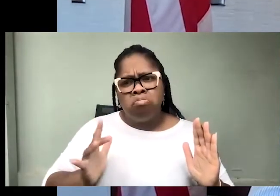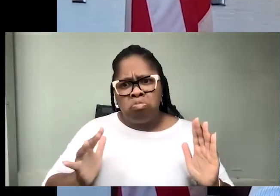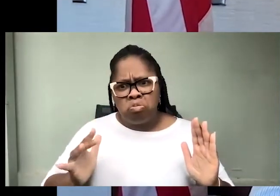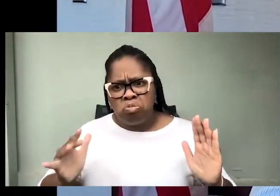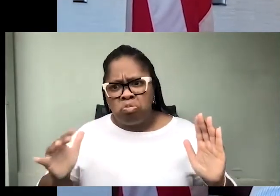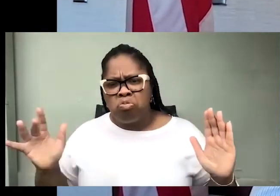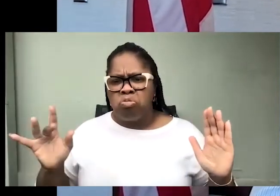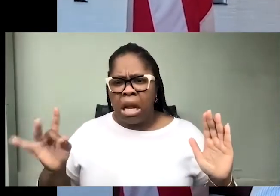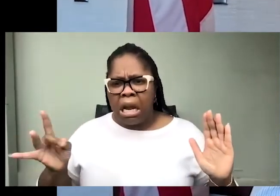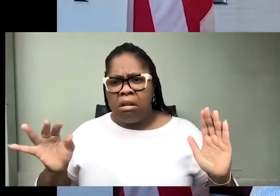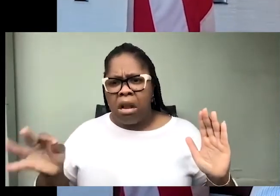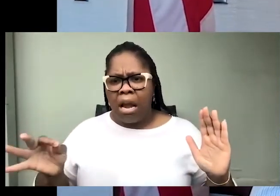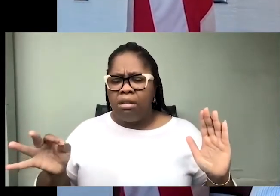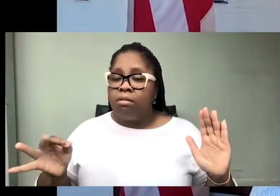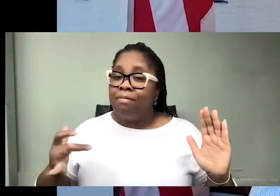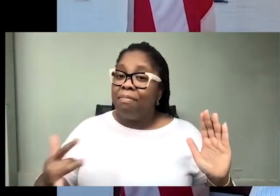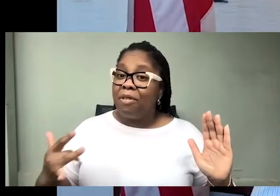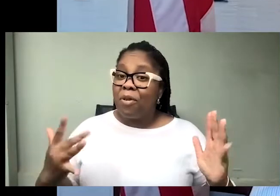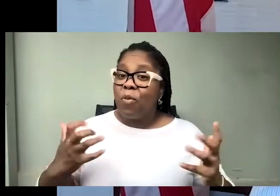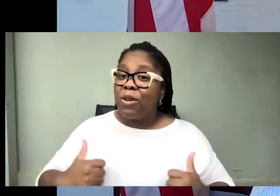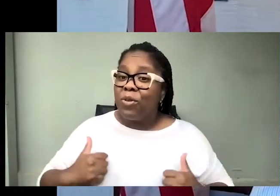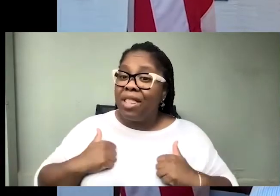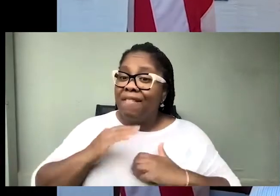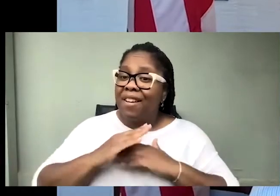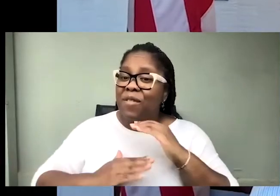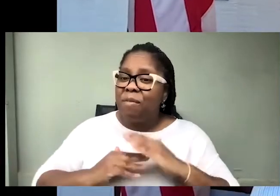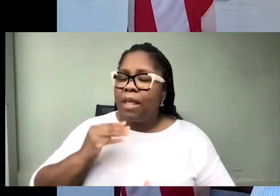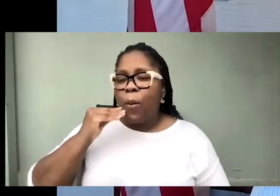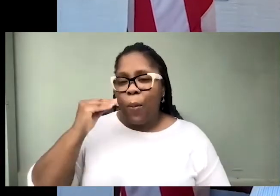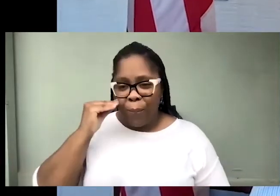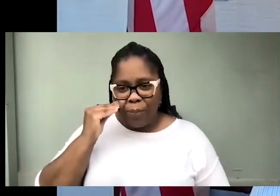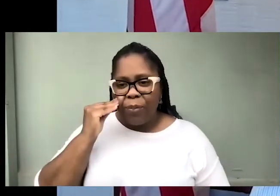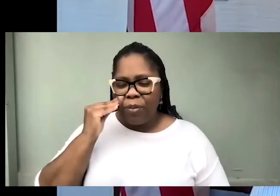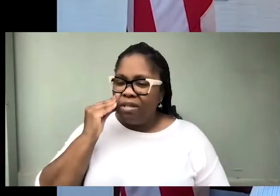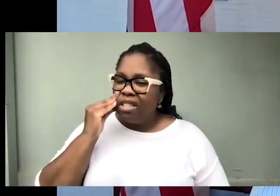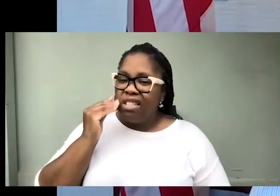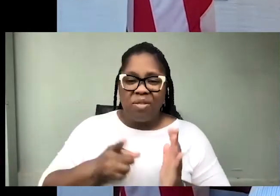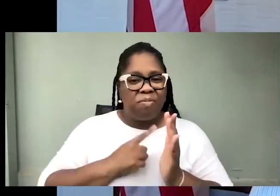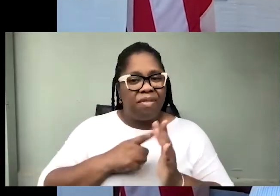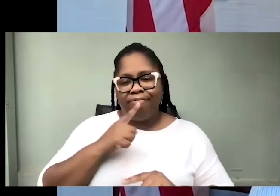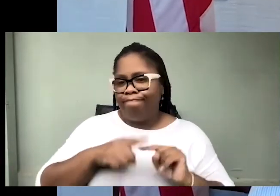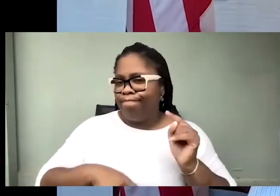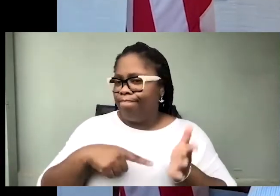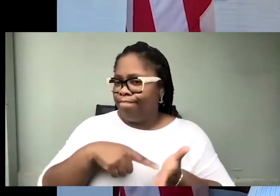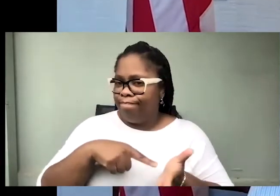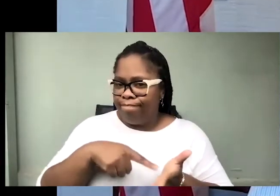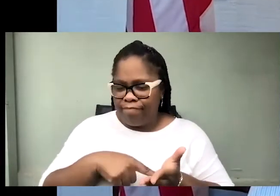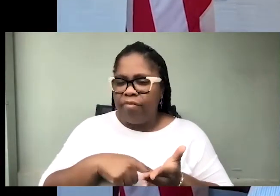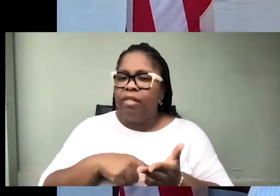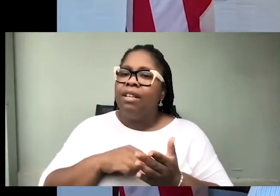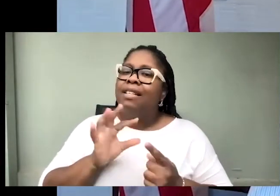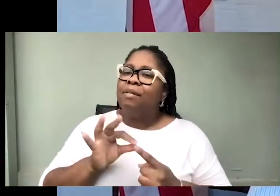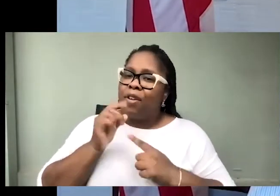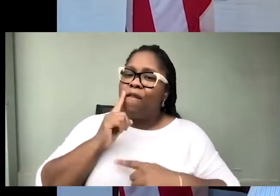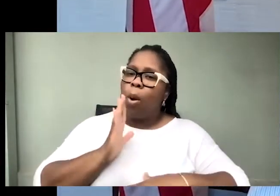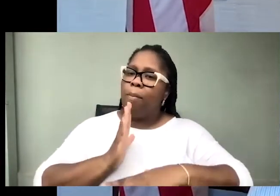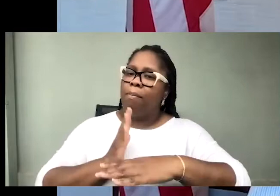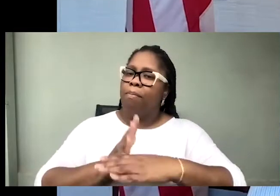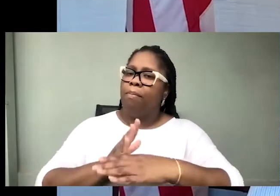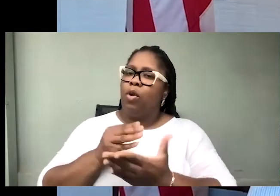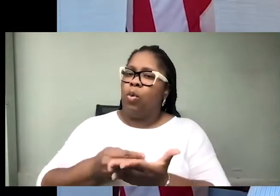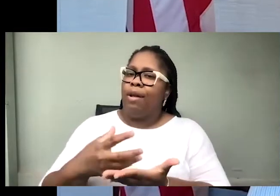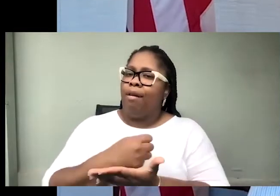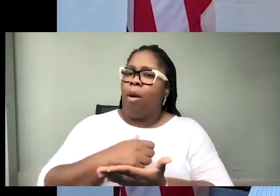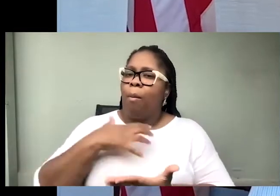home. Critically, these services are often unaffordable for individuals, particularly for middle-income older adults covered